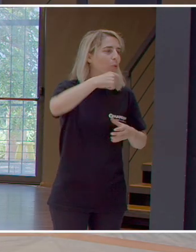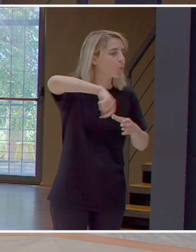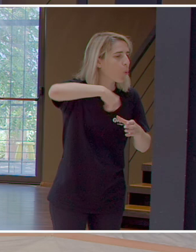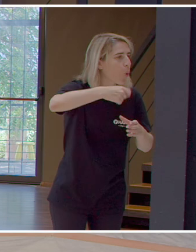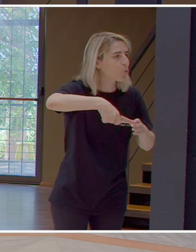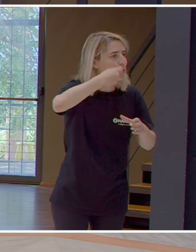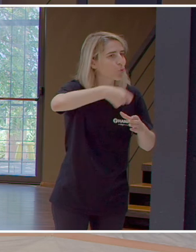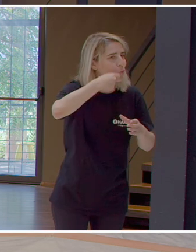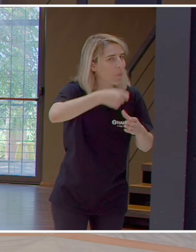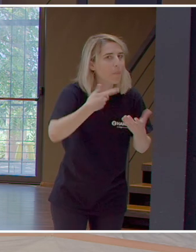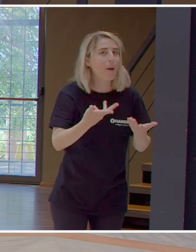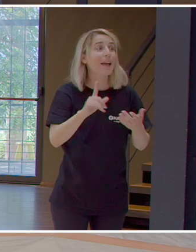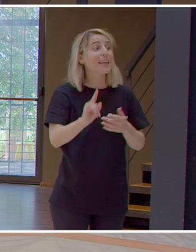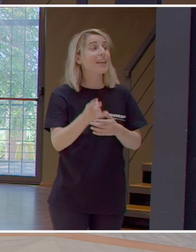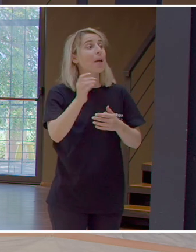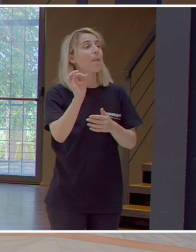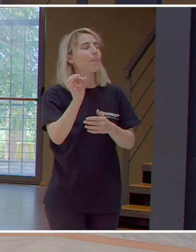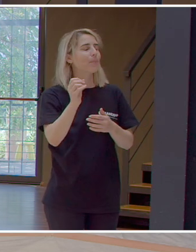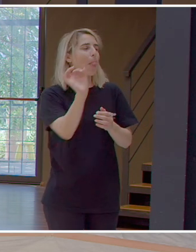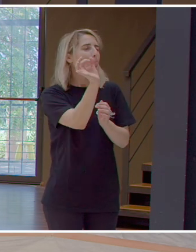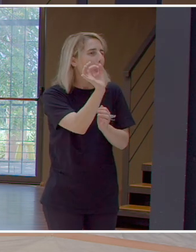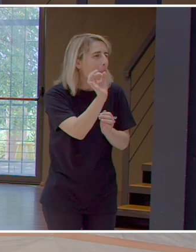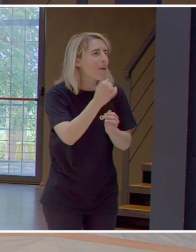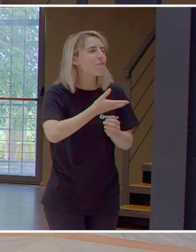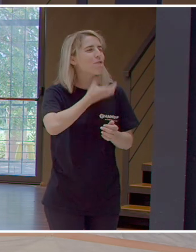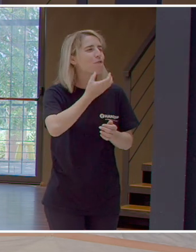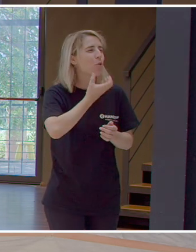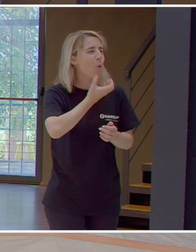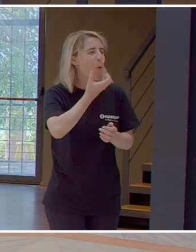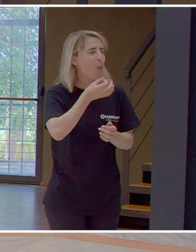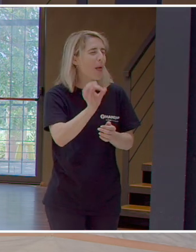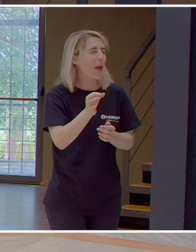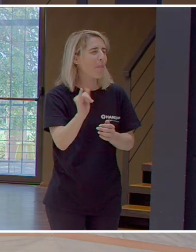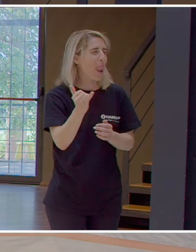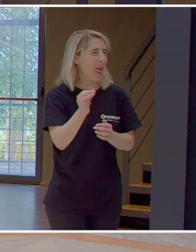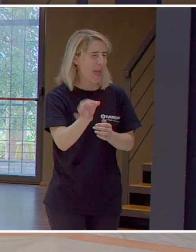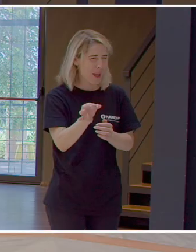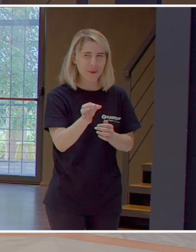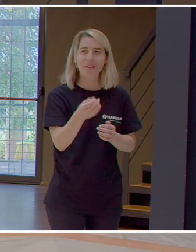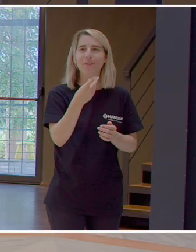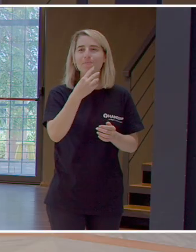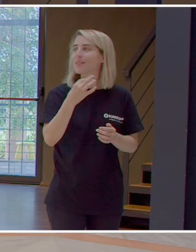one of my favorites is blueberries, because the color of the blueberries, when you want to do it like in a scientific way, you can call